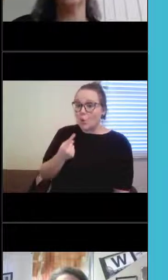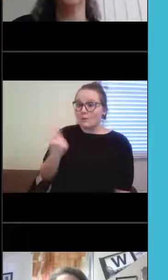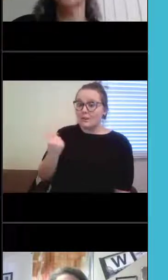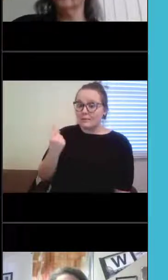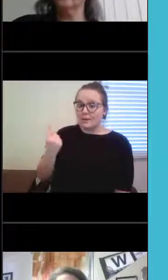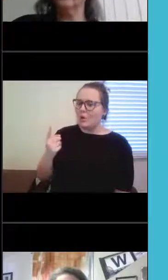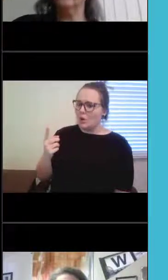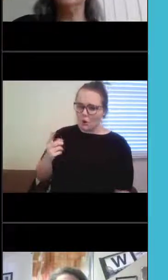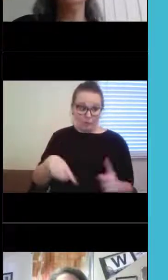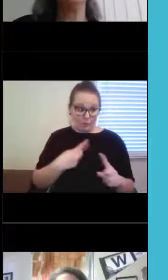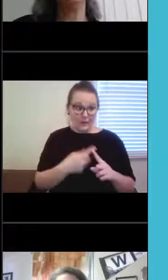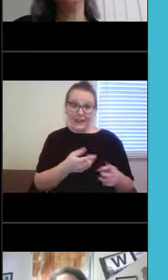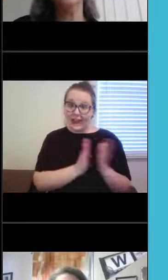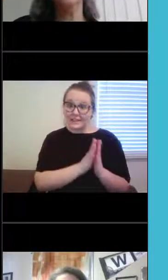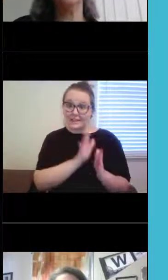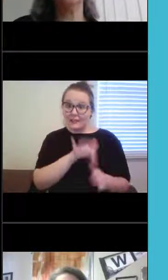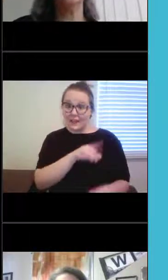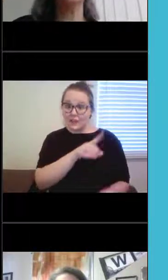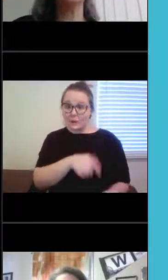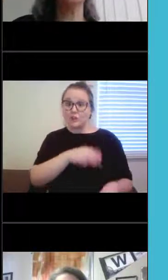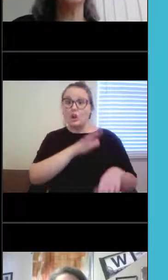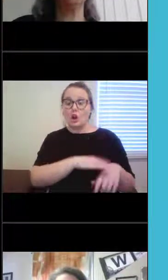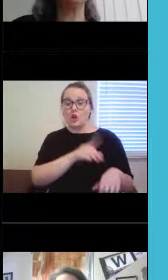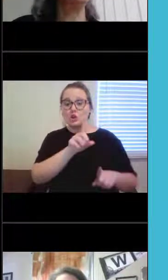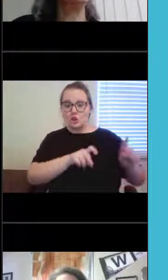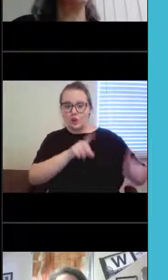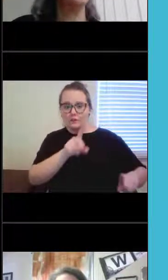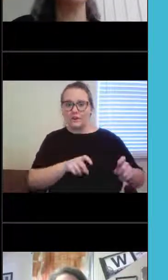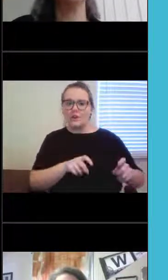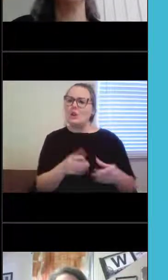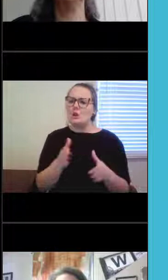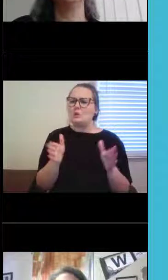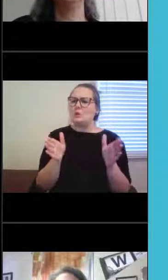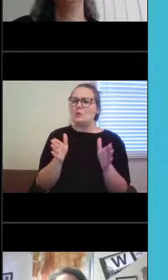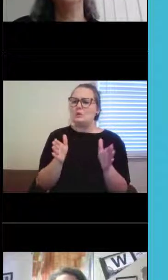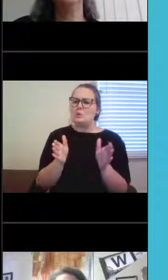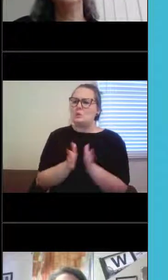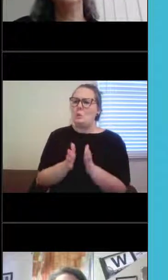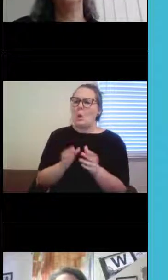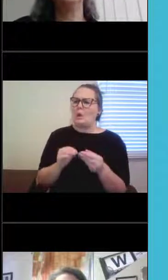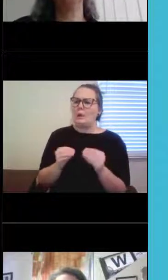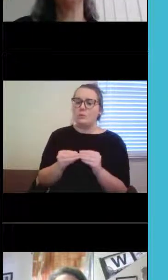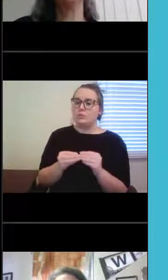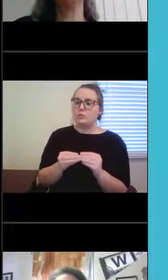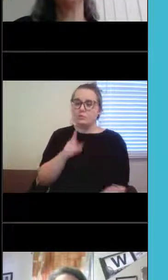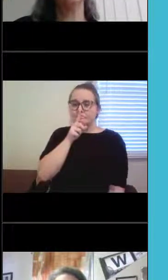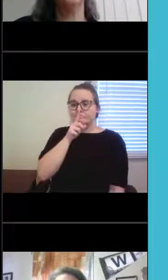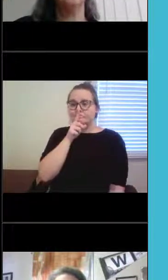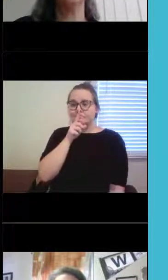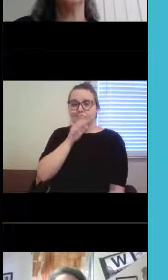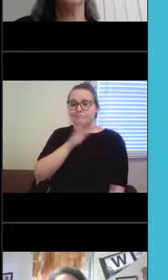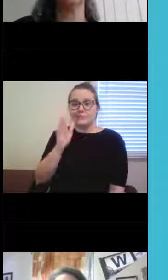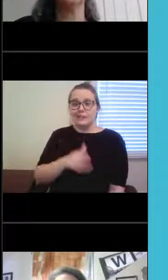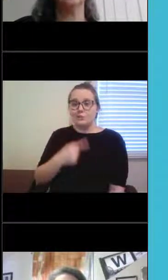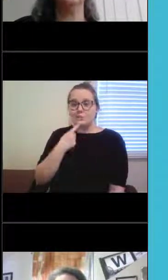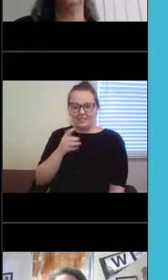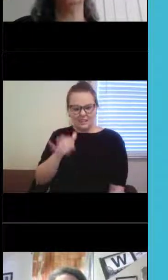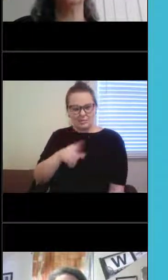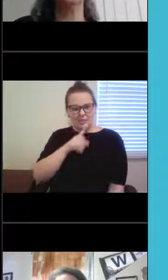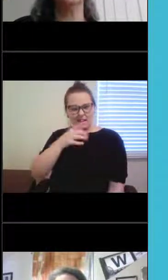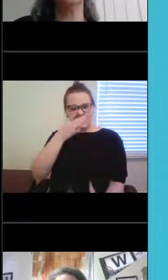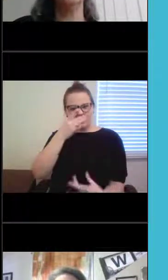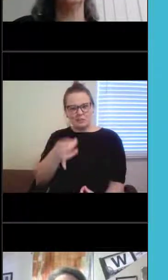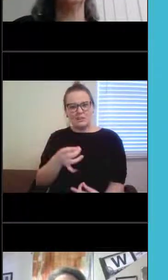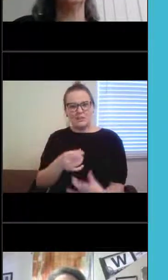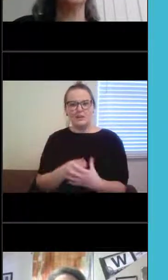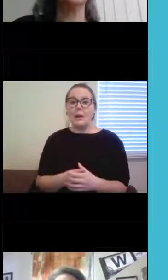that question on the survey. And in fact, there was a small proportion who had not told somebody. And so that was an interesting thing to find. And in